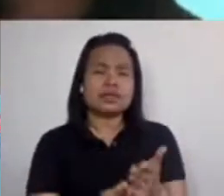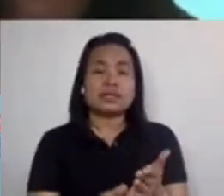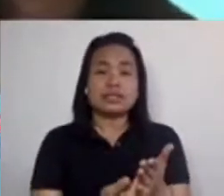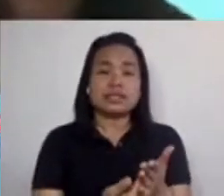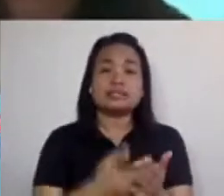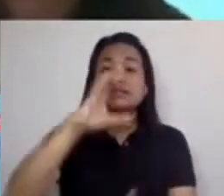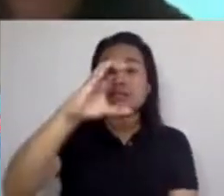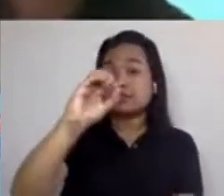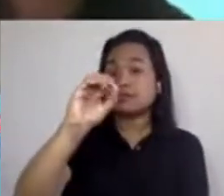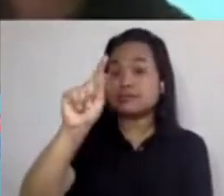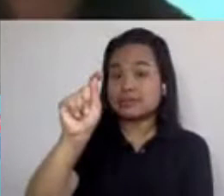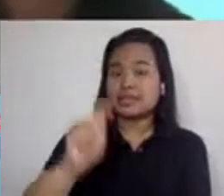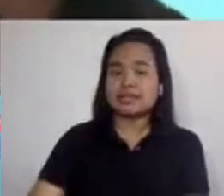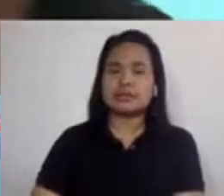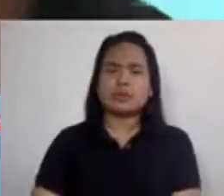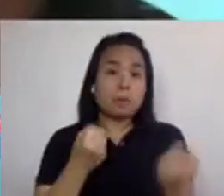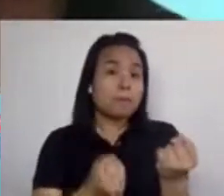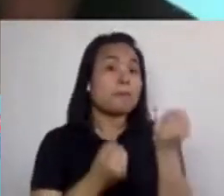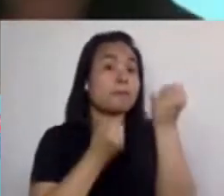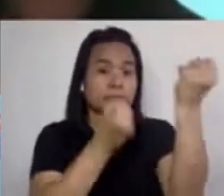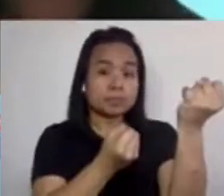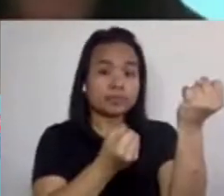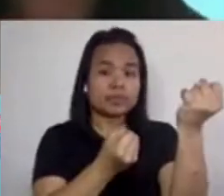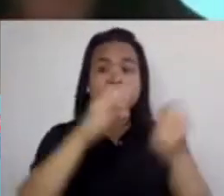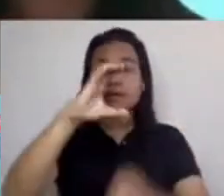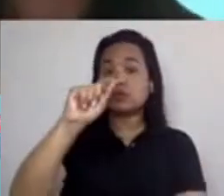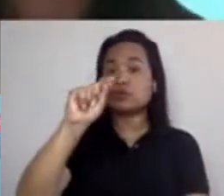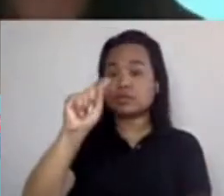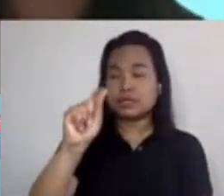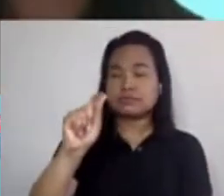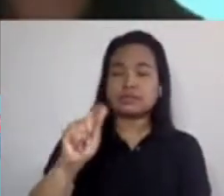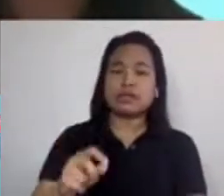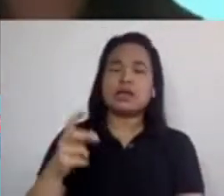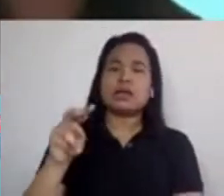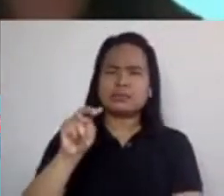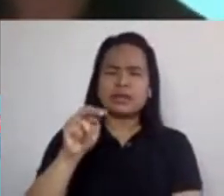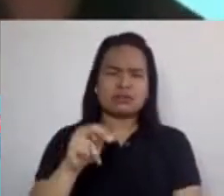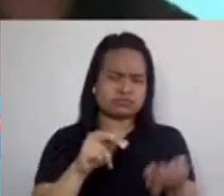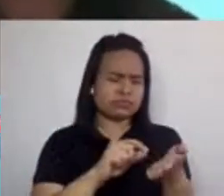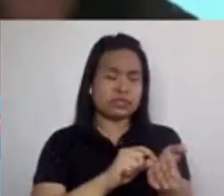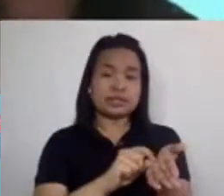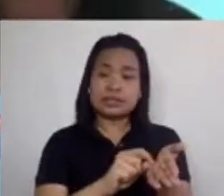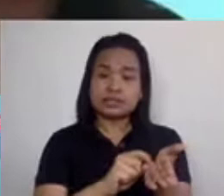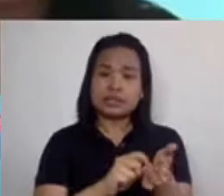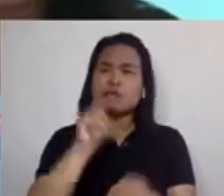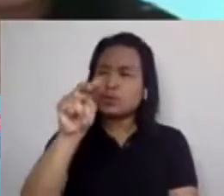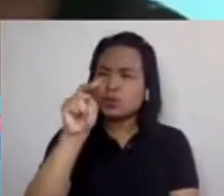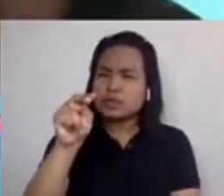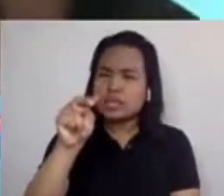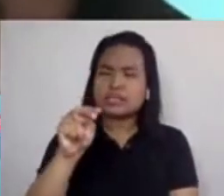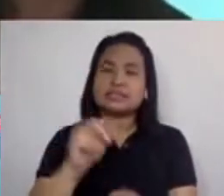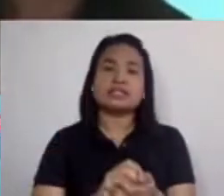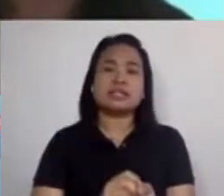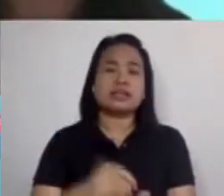submit your COT rating sheet, we have a note here that you should provide annotations of your contribution